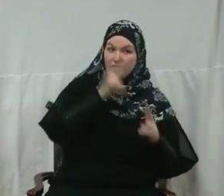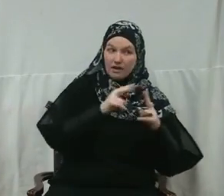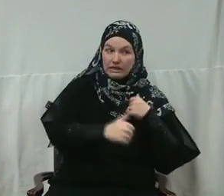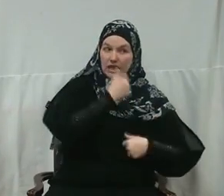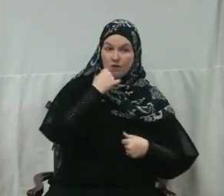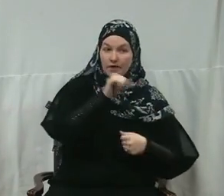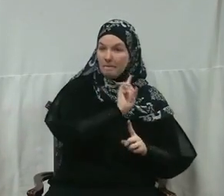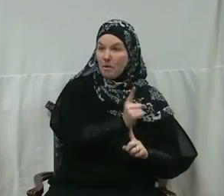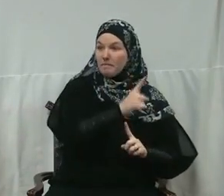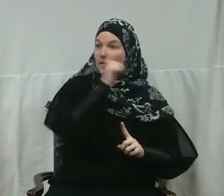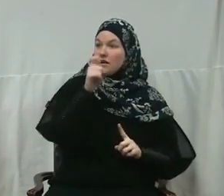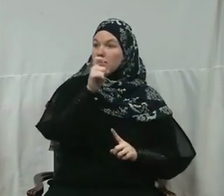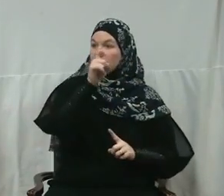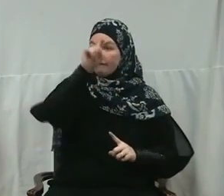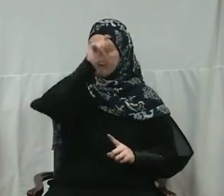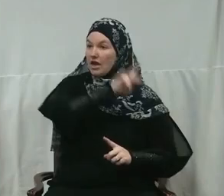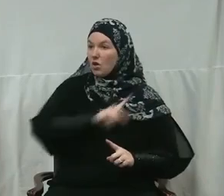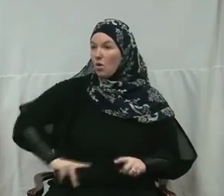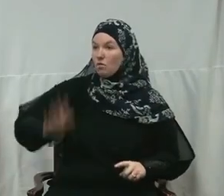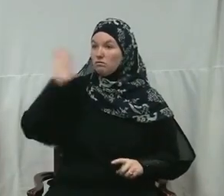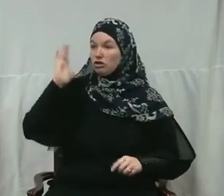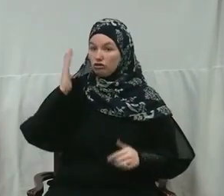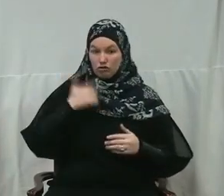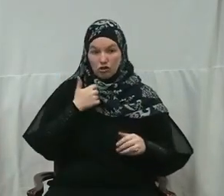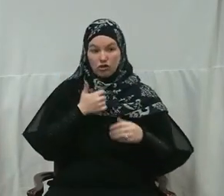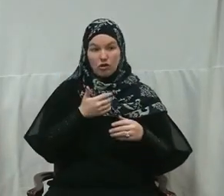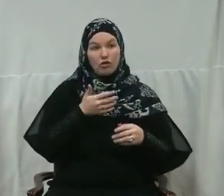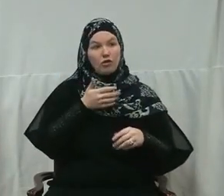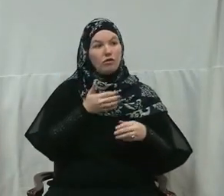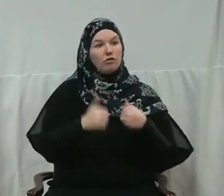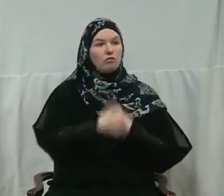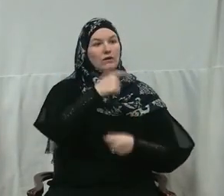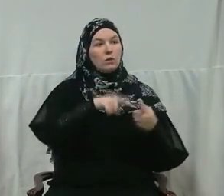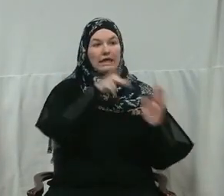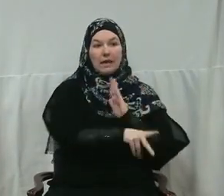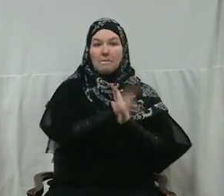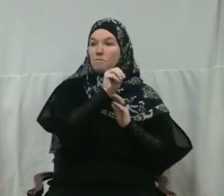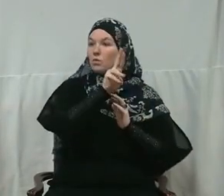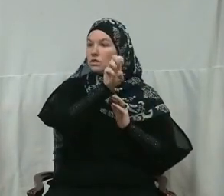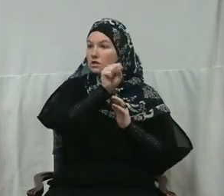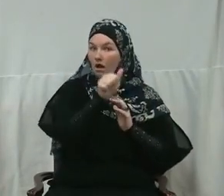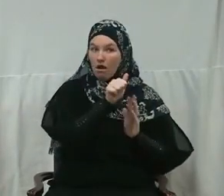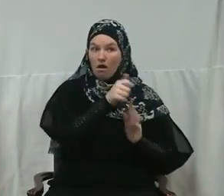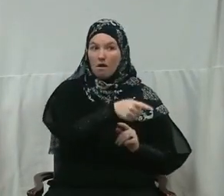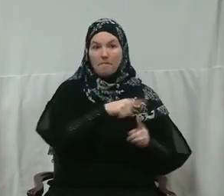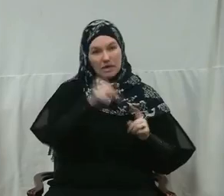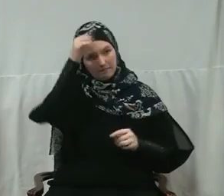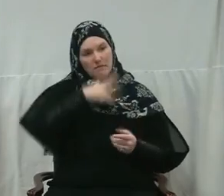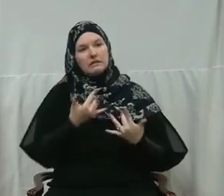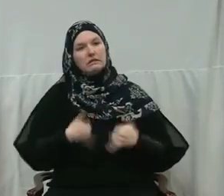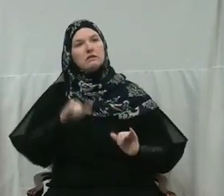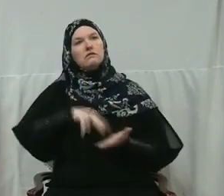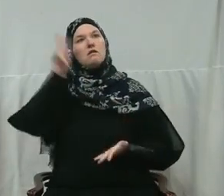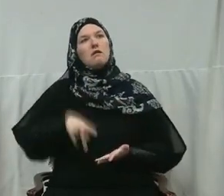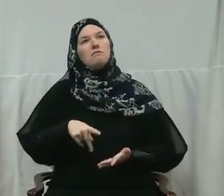moment, because Pharaoh had just threatened to kill Musa and those who are following him, but it was also